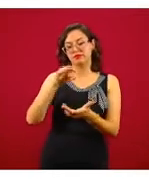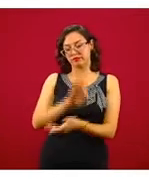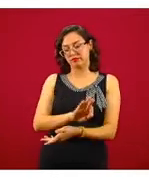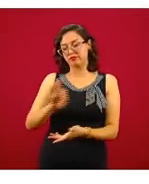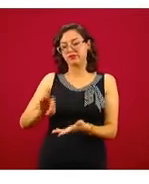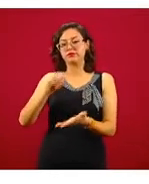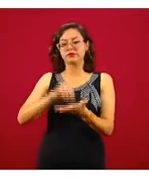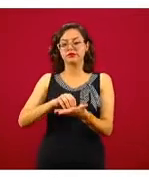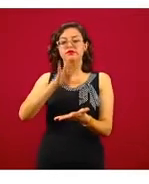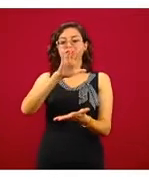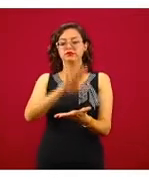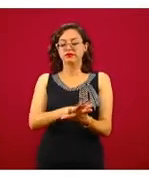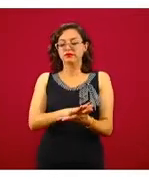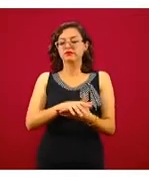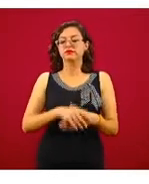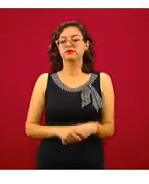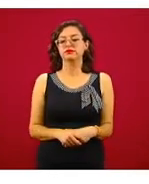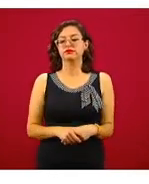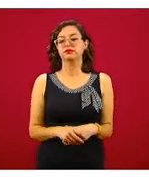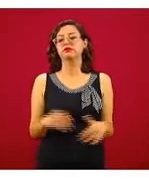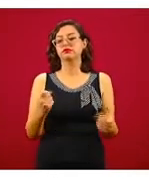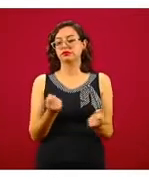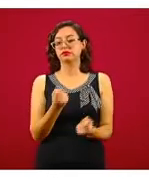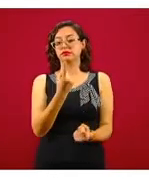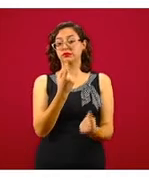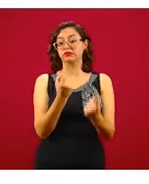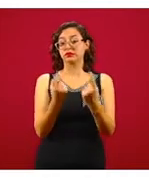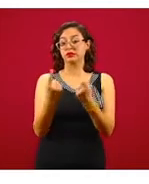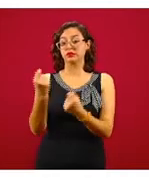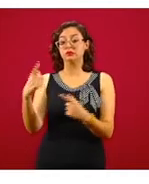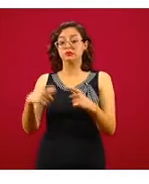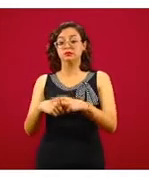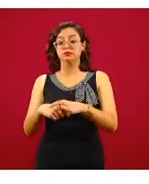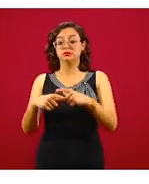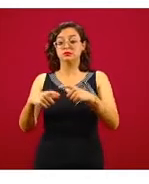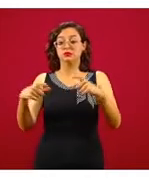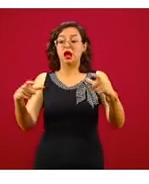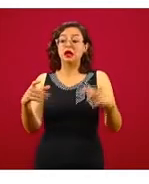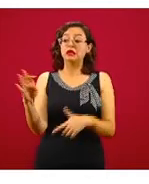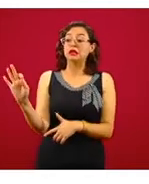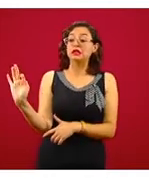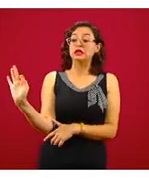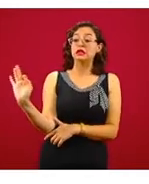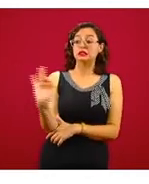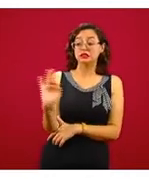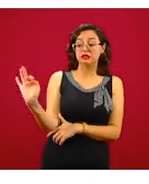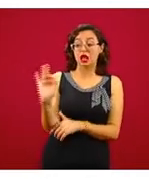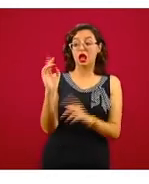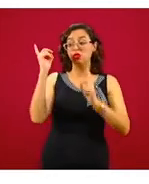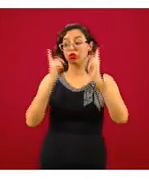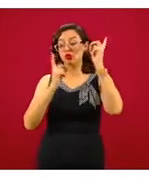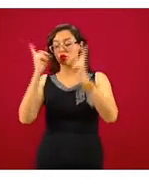distribution of the cumulative confirmed cases per date of